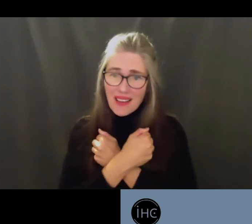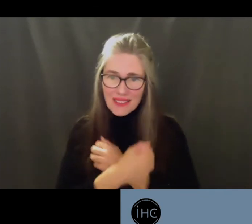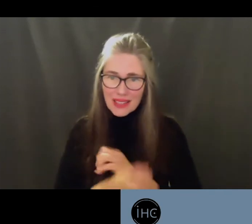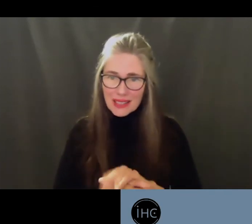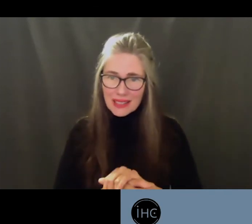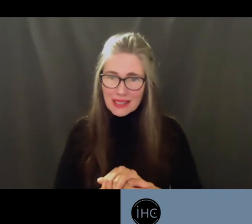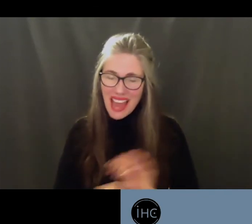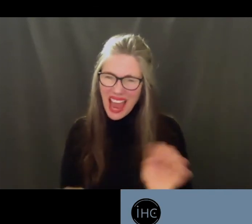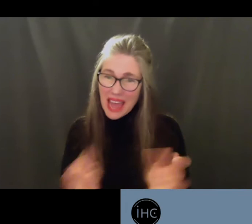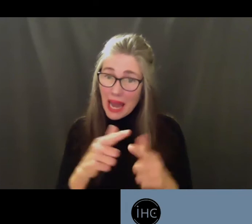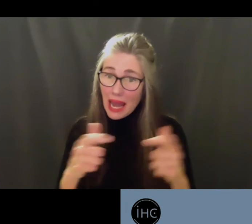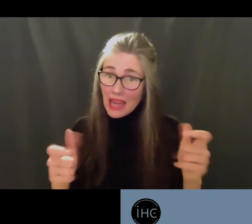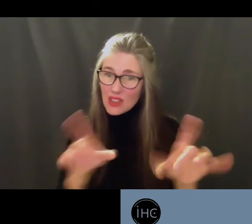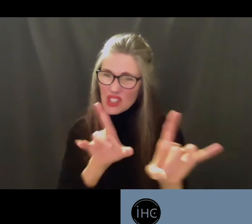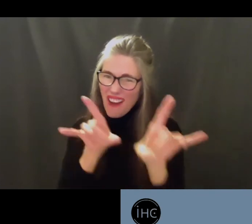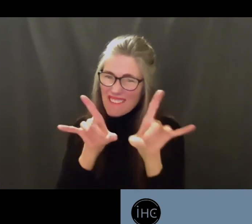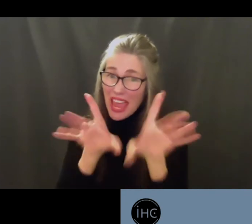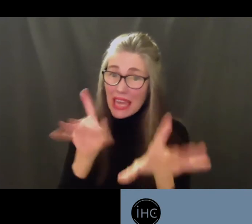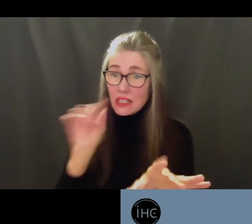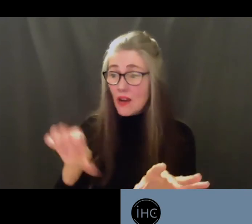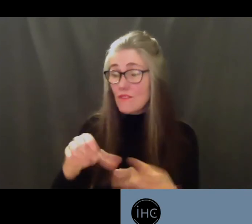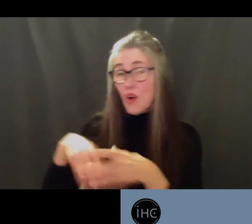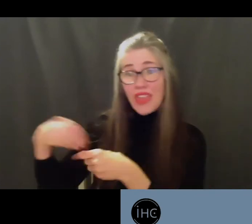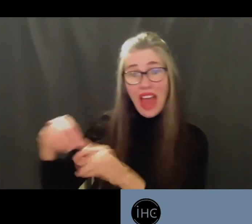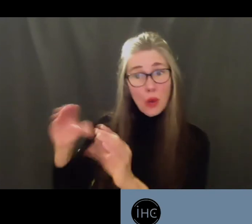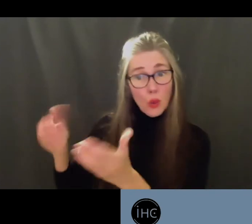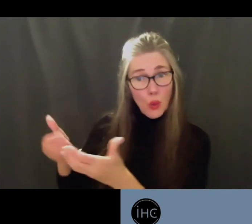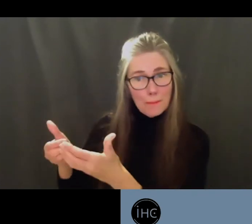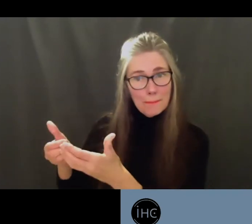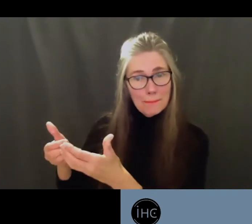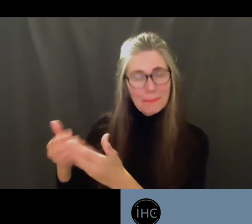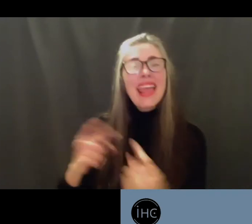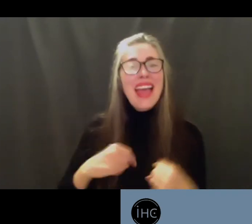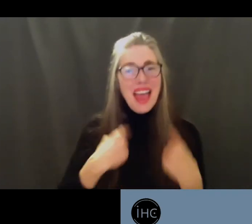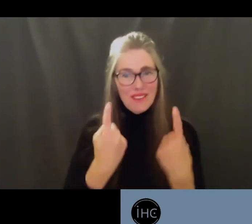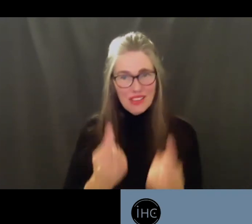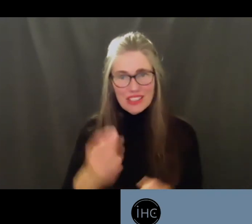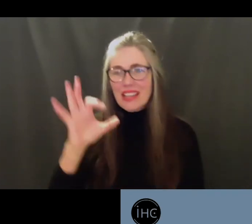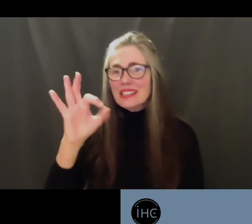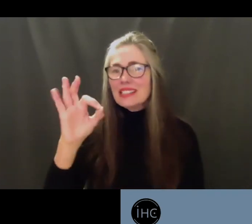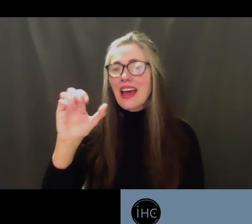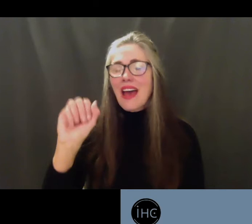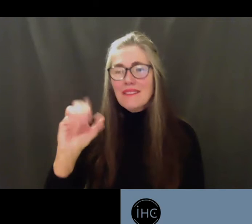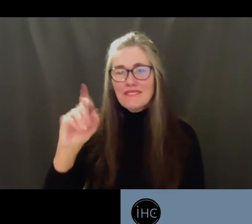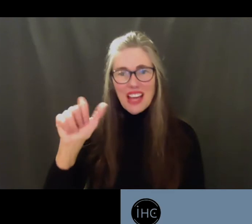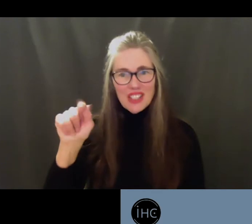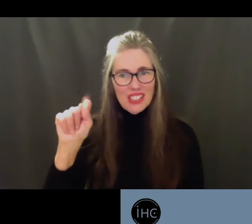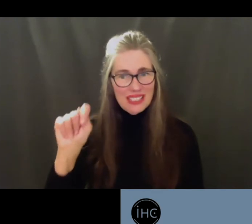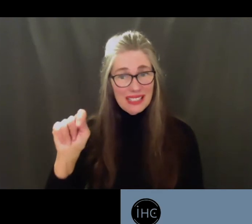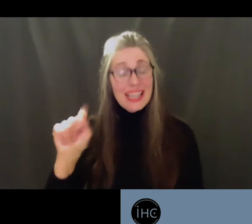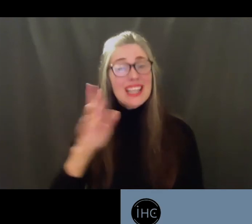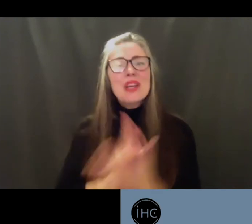language of hatred for the outgroup. And so the way it's worked since the fascist years is that you make certain people feel